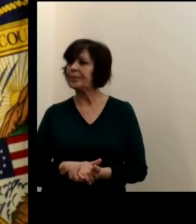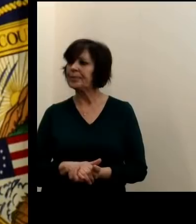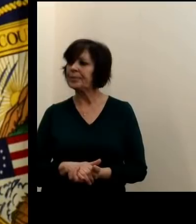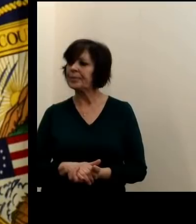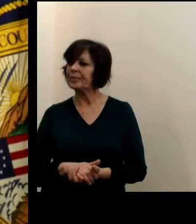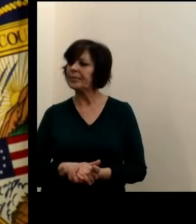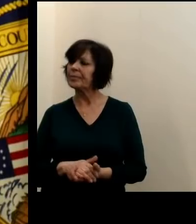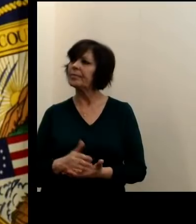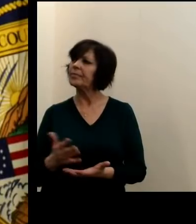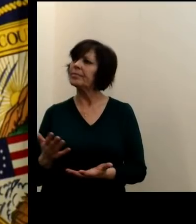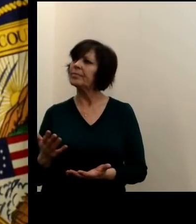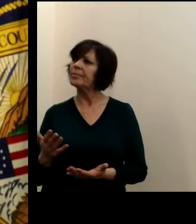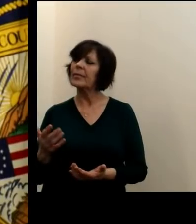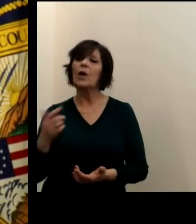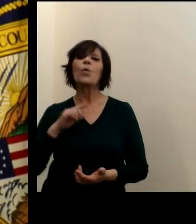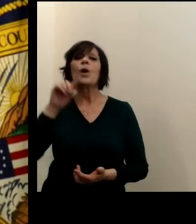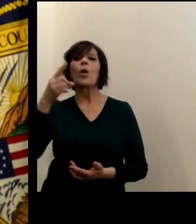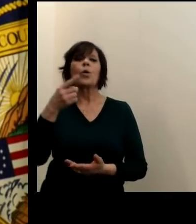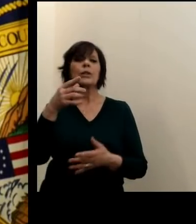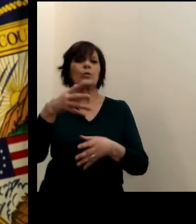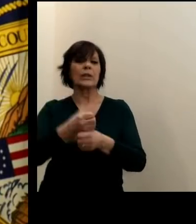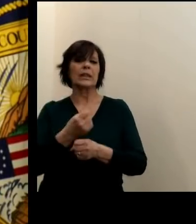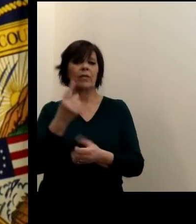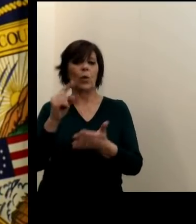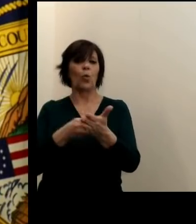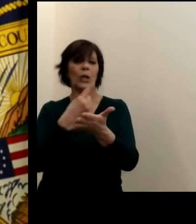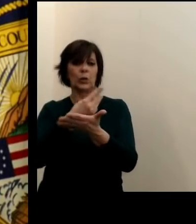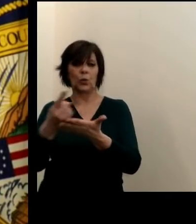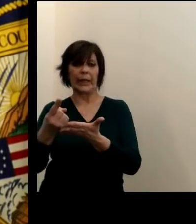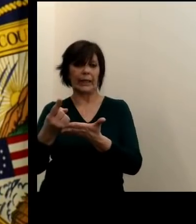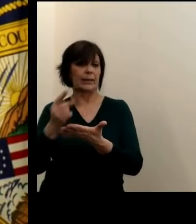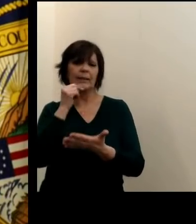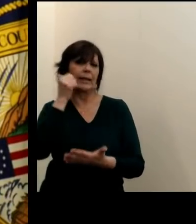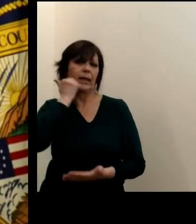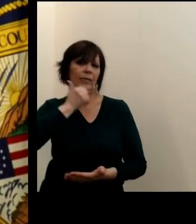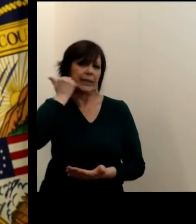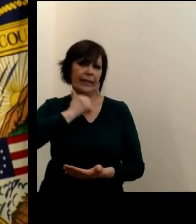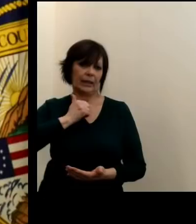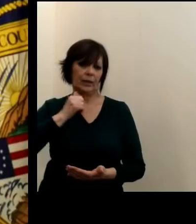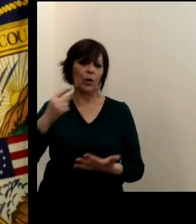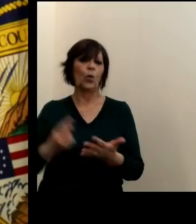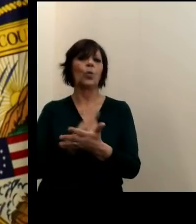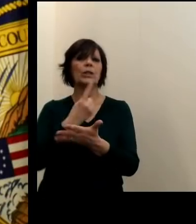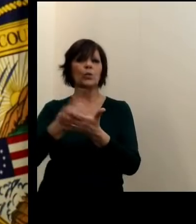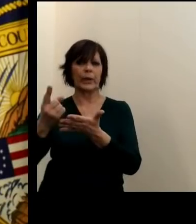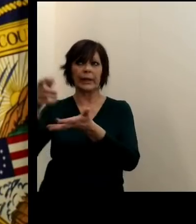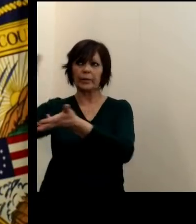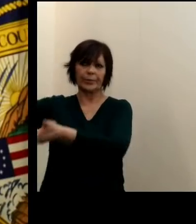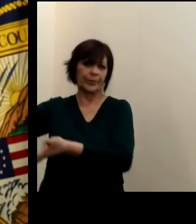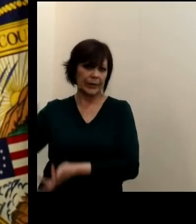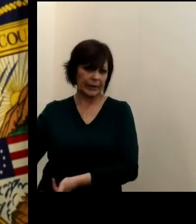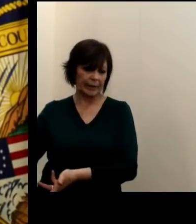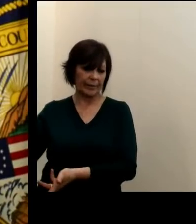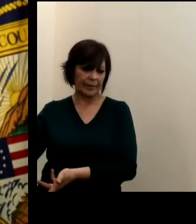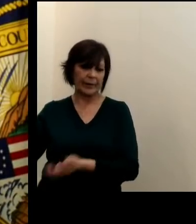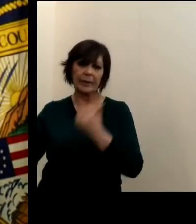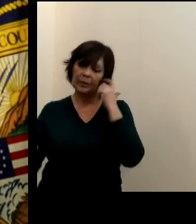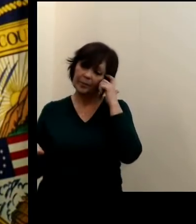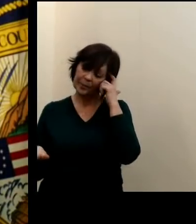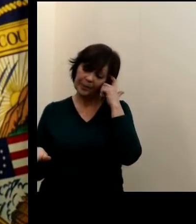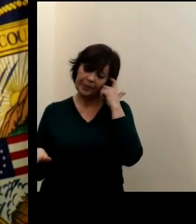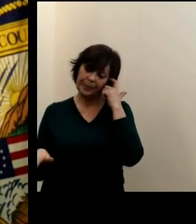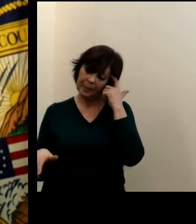tell us what you can tell us? Well, we only receive it once a week. We don't receive vaccine doses daily. As of right now, we've received them at best once a week.